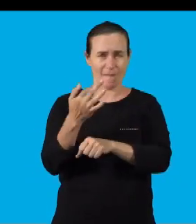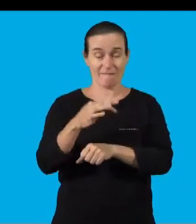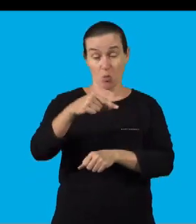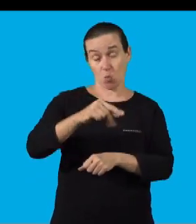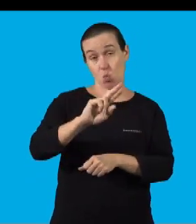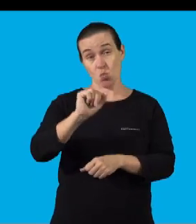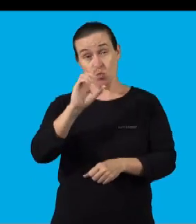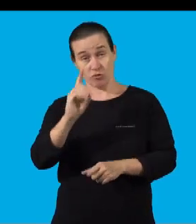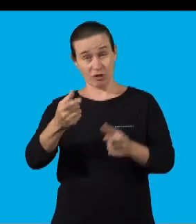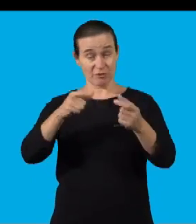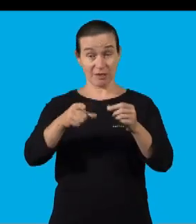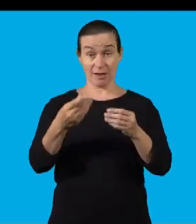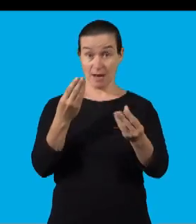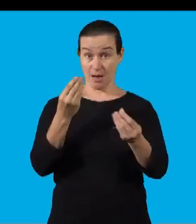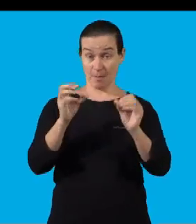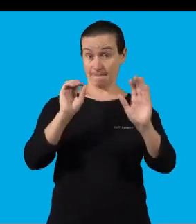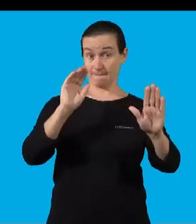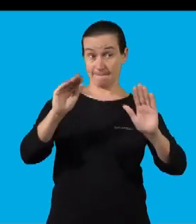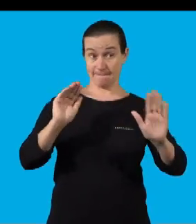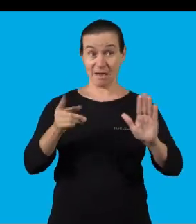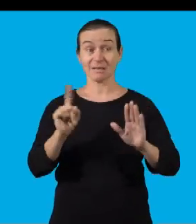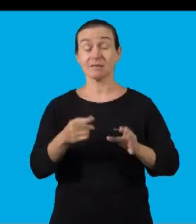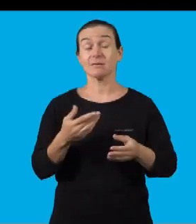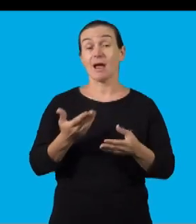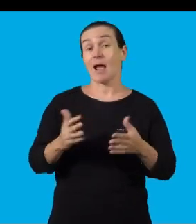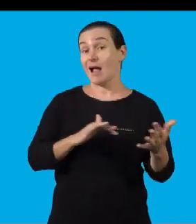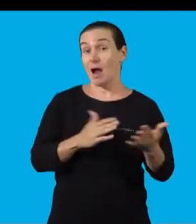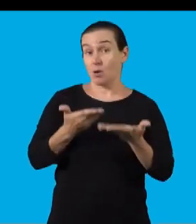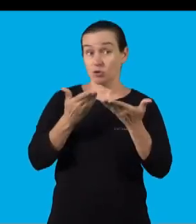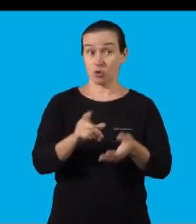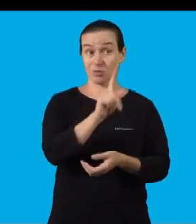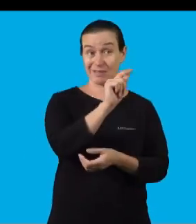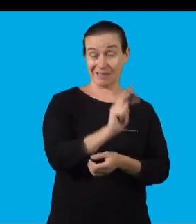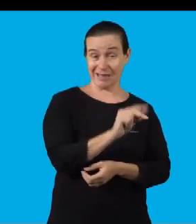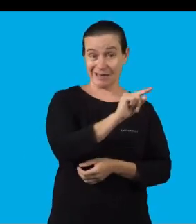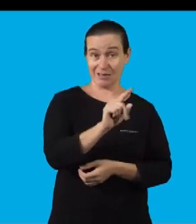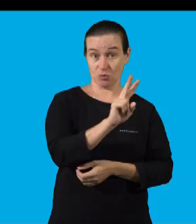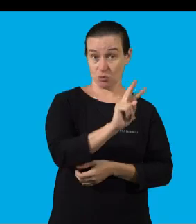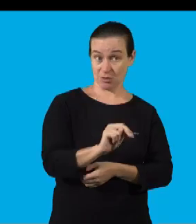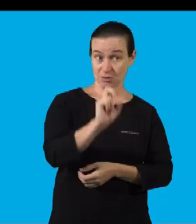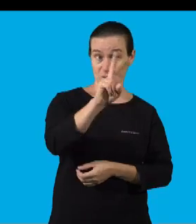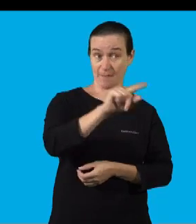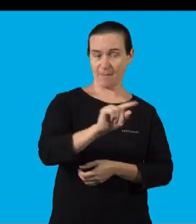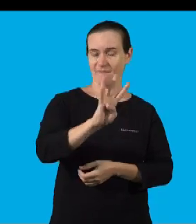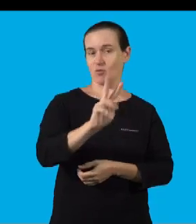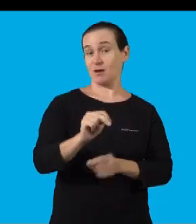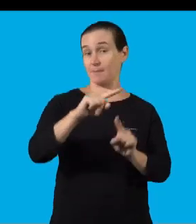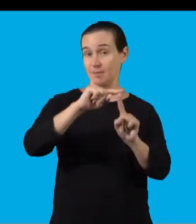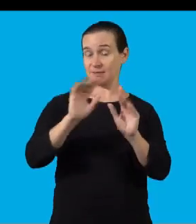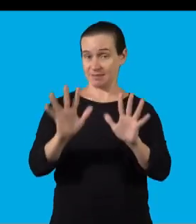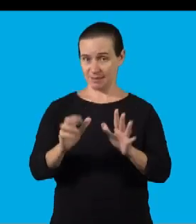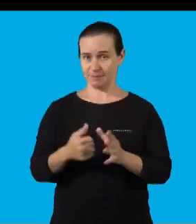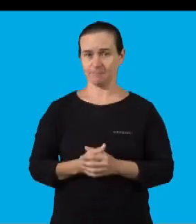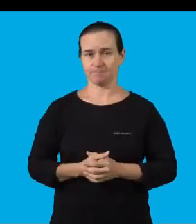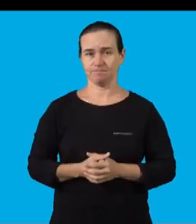general term of the quadratic number pattern is given by Tn is equals to 2n squared minus